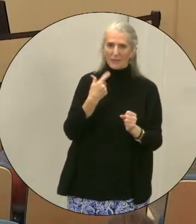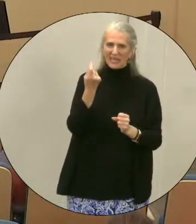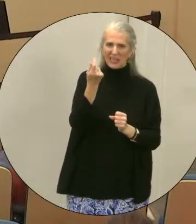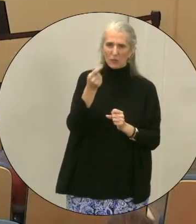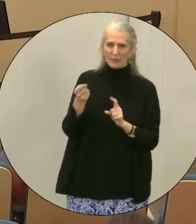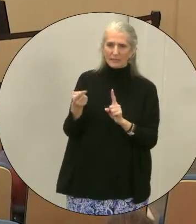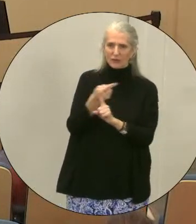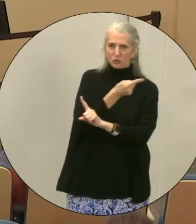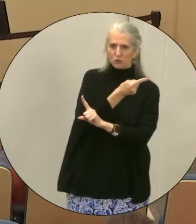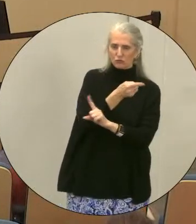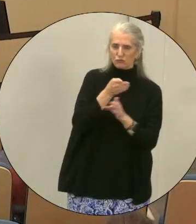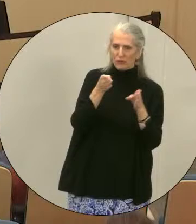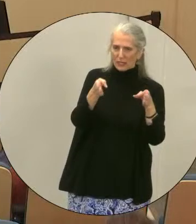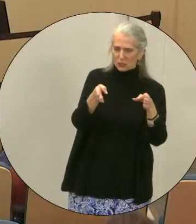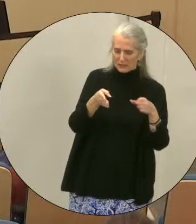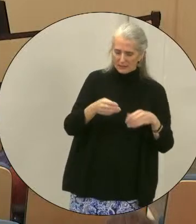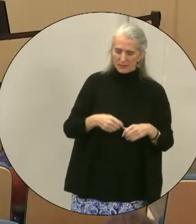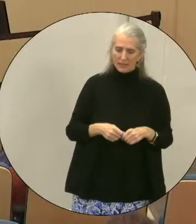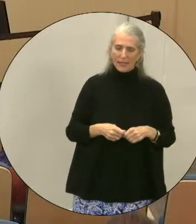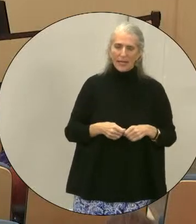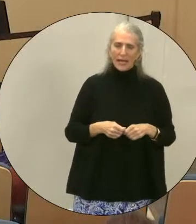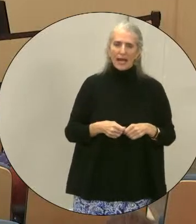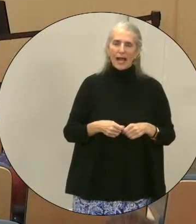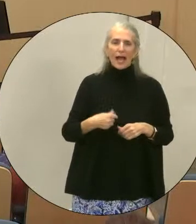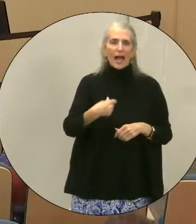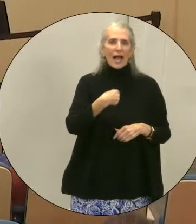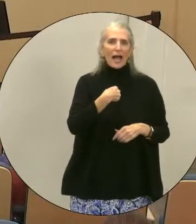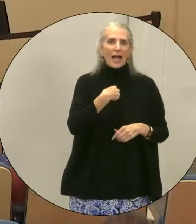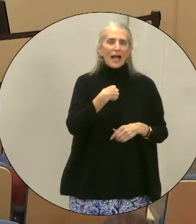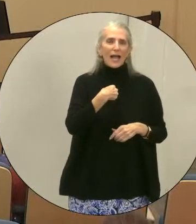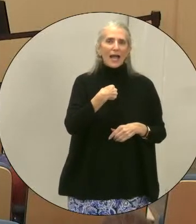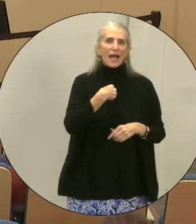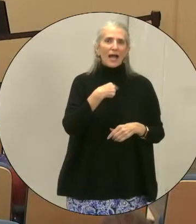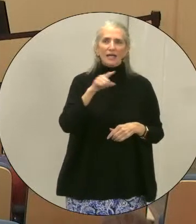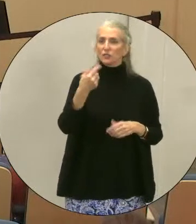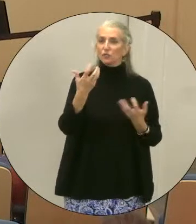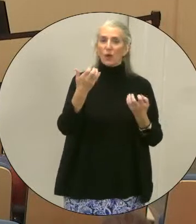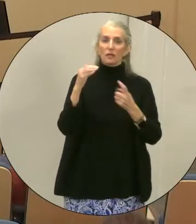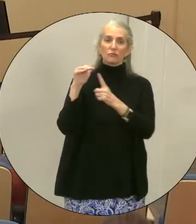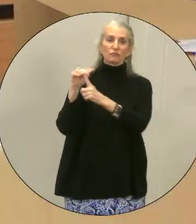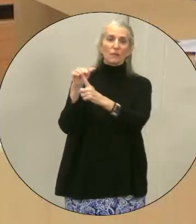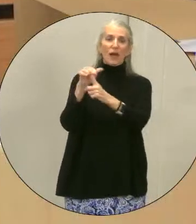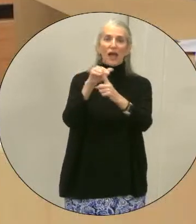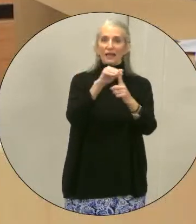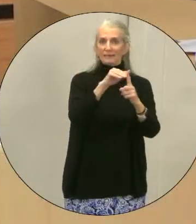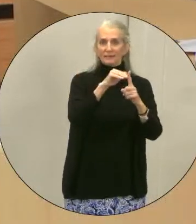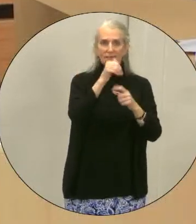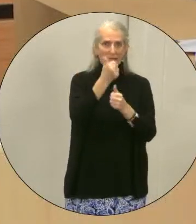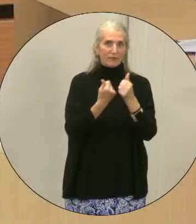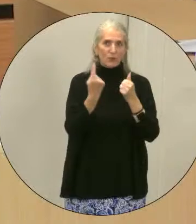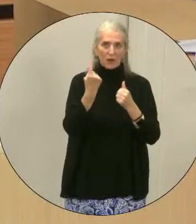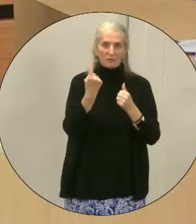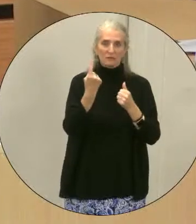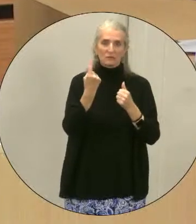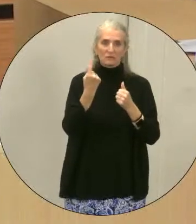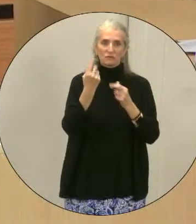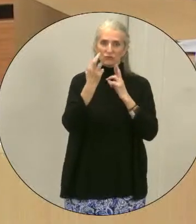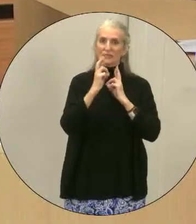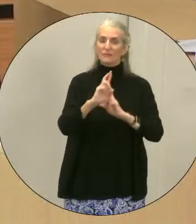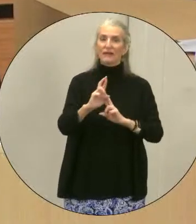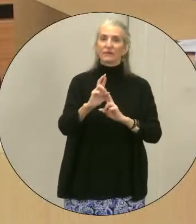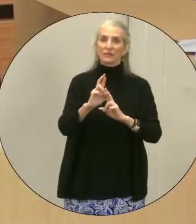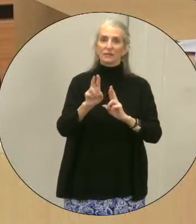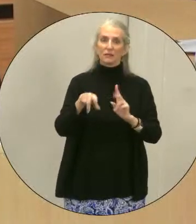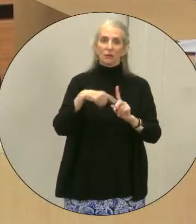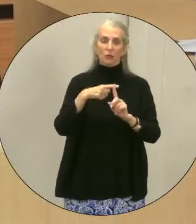different direction here. I just want to remind everyone that, respectfully, when